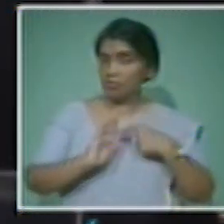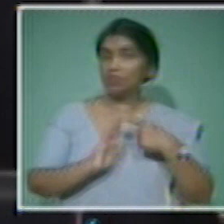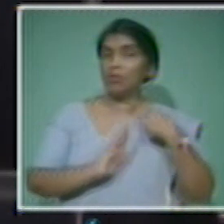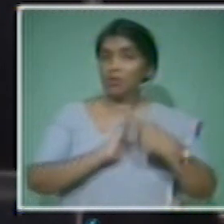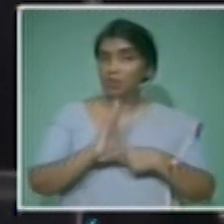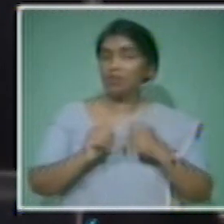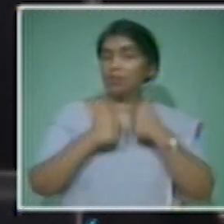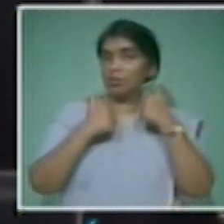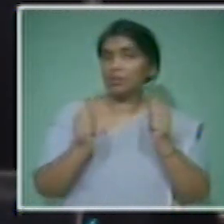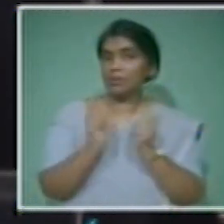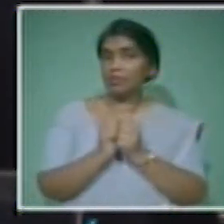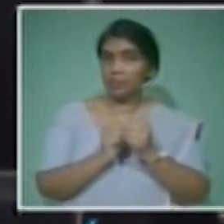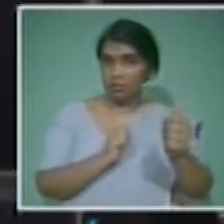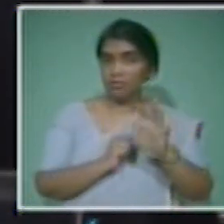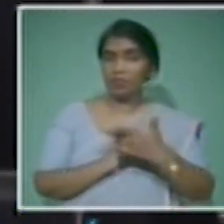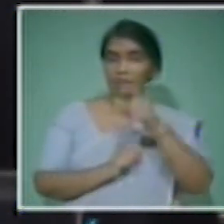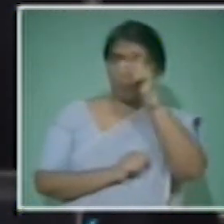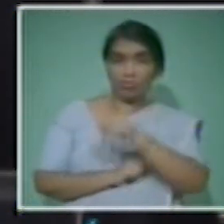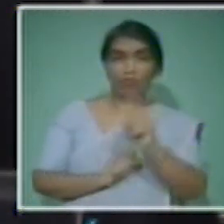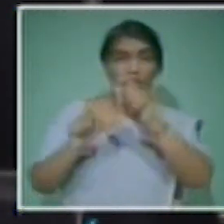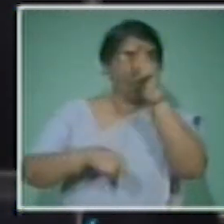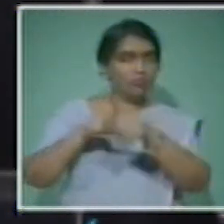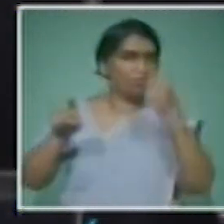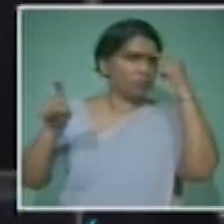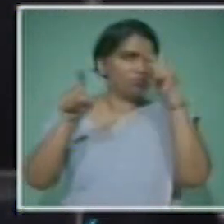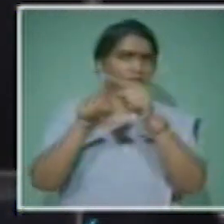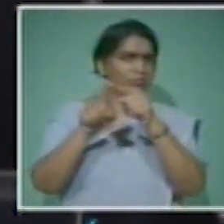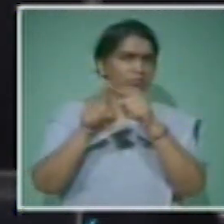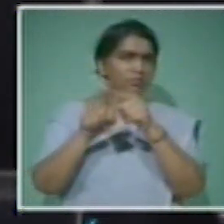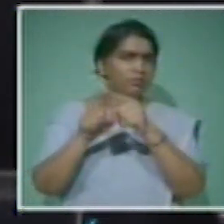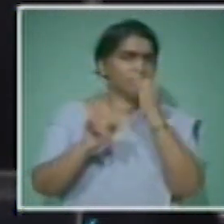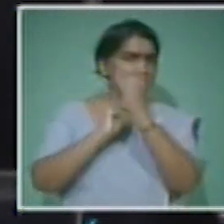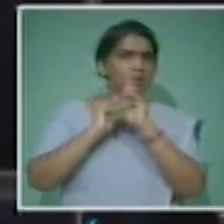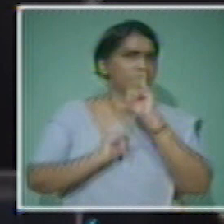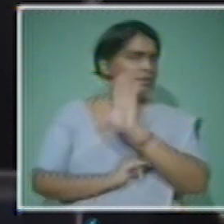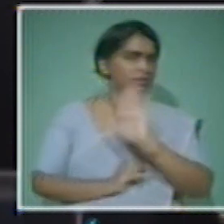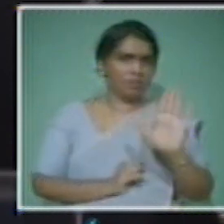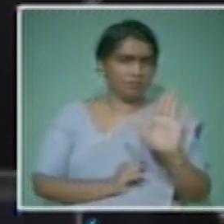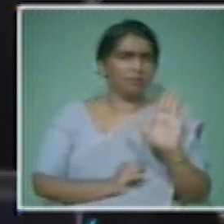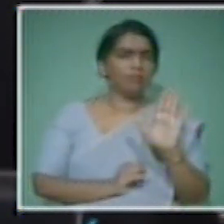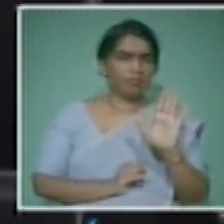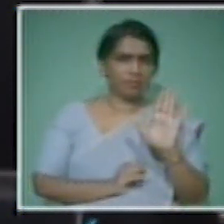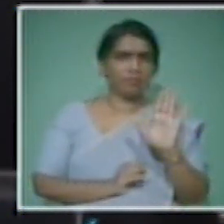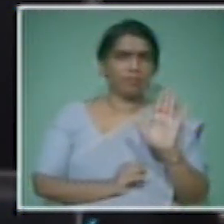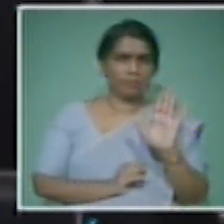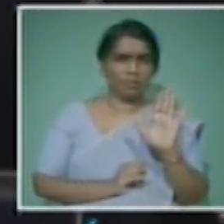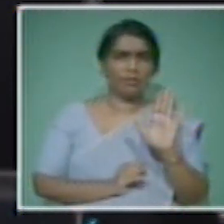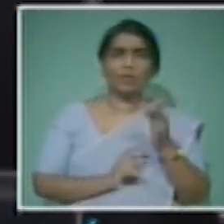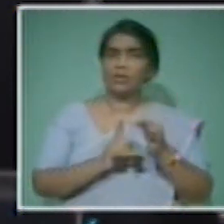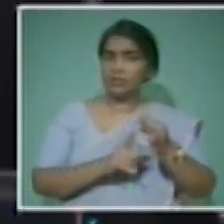this. We wanted him to come. Former president wanted him to come. And he had come and done a